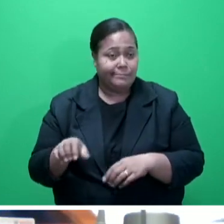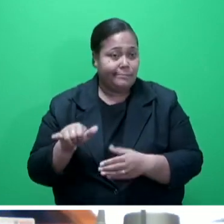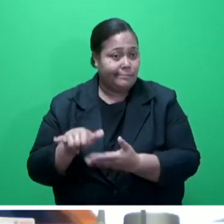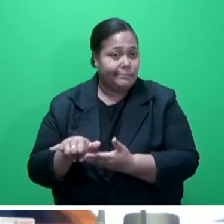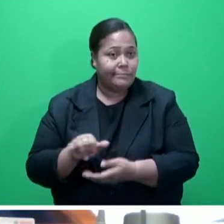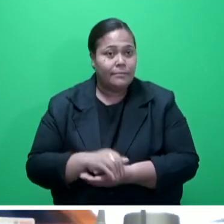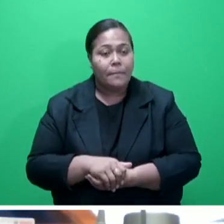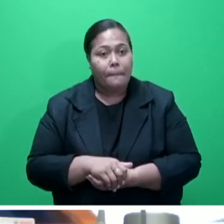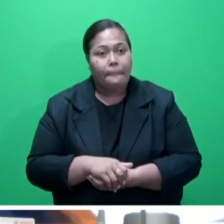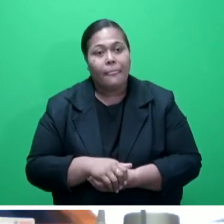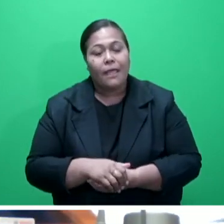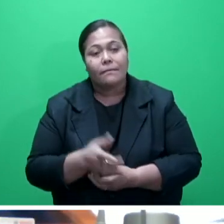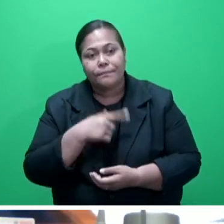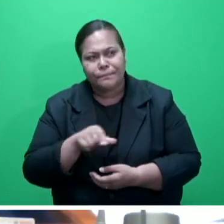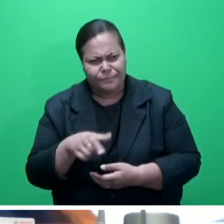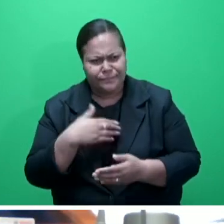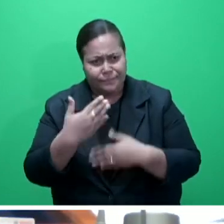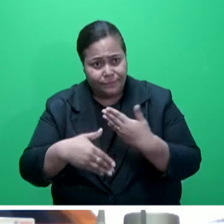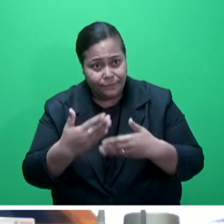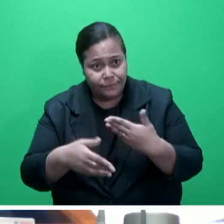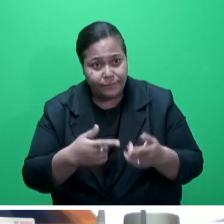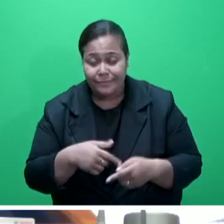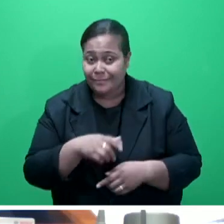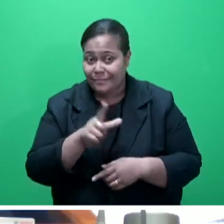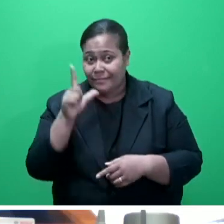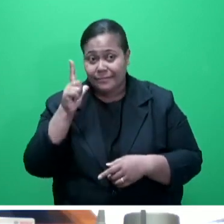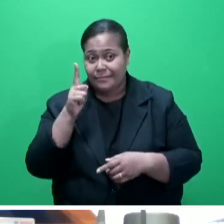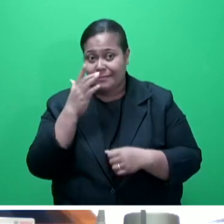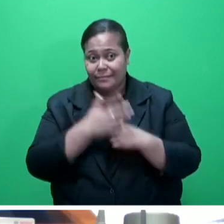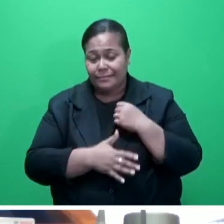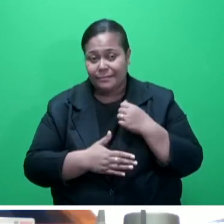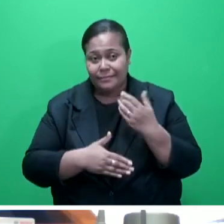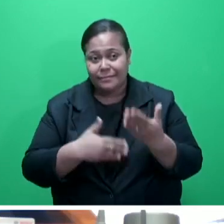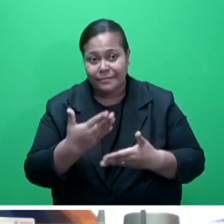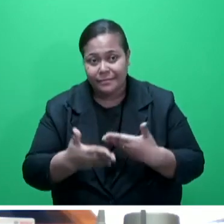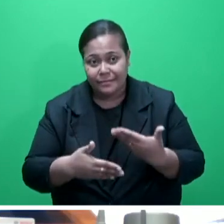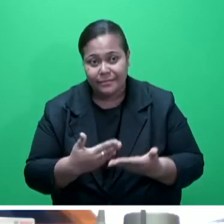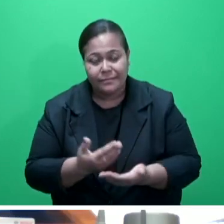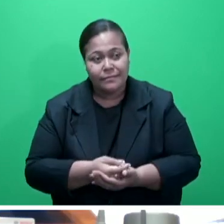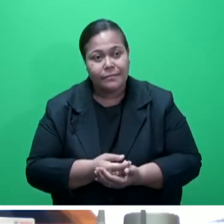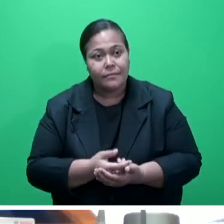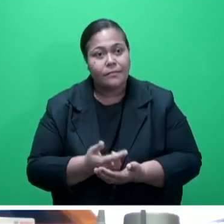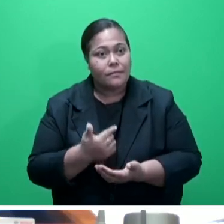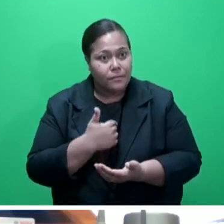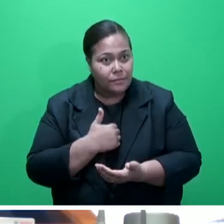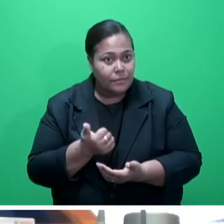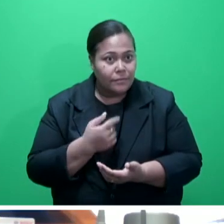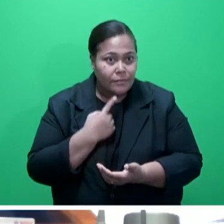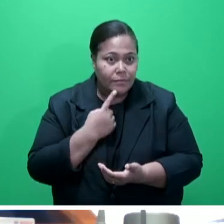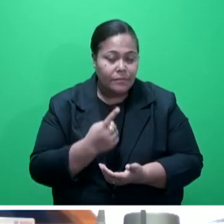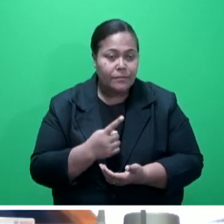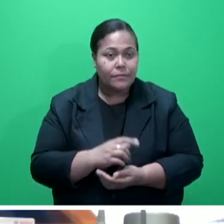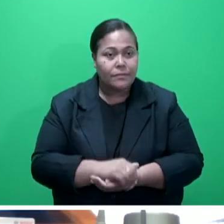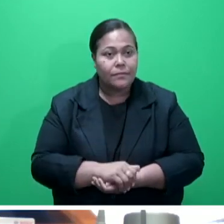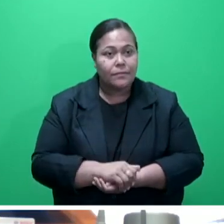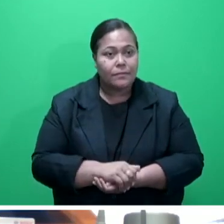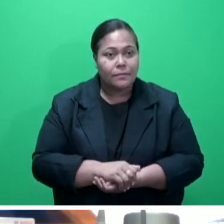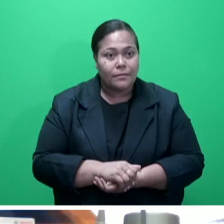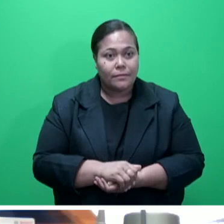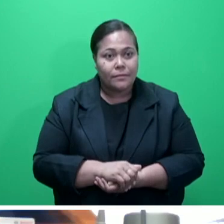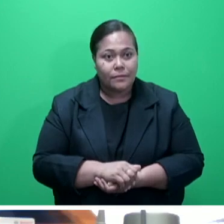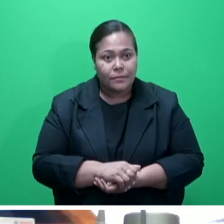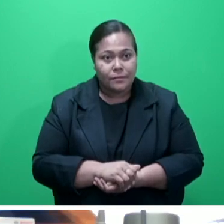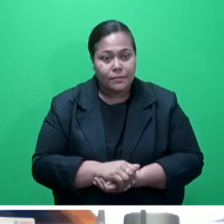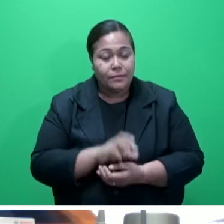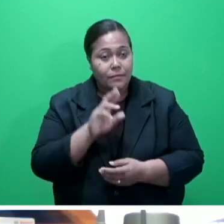operational future because I did not talk about this yesterday. As I highlighted, Mr. Speaker, sir, for the